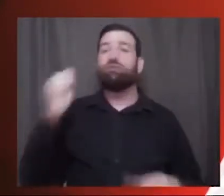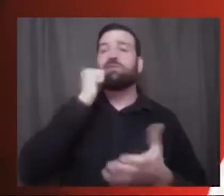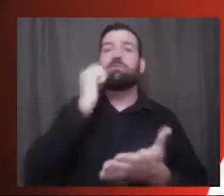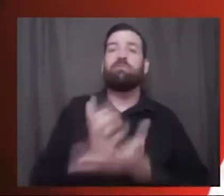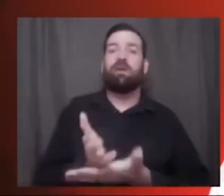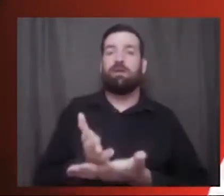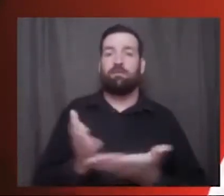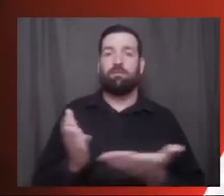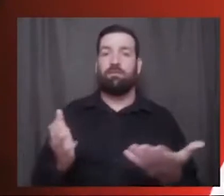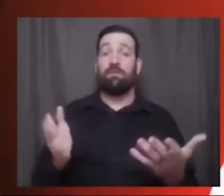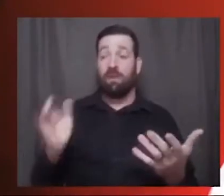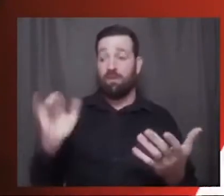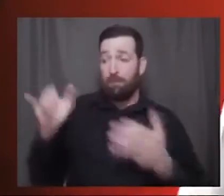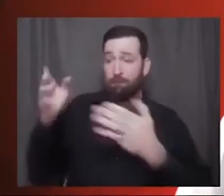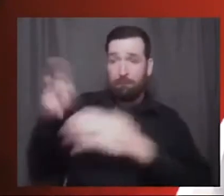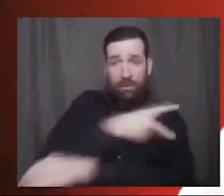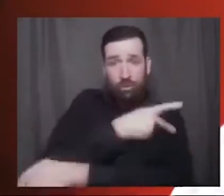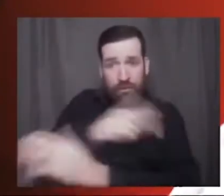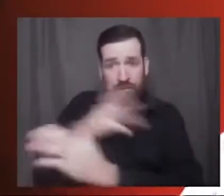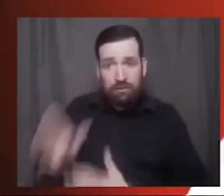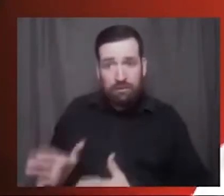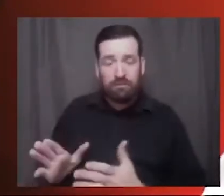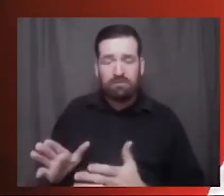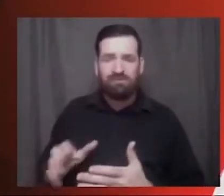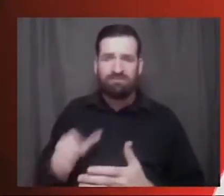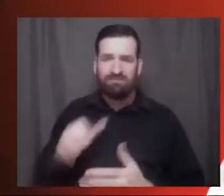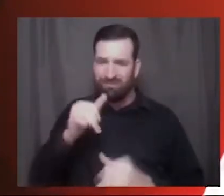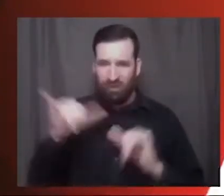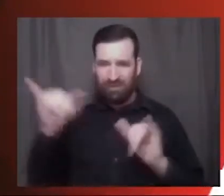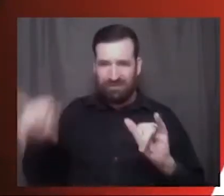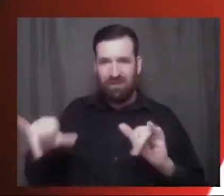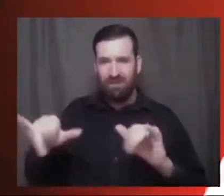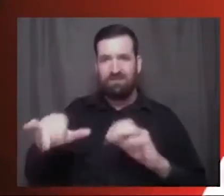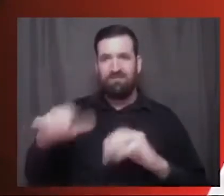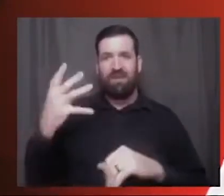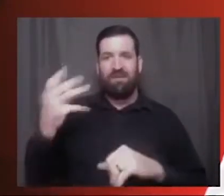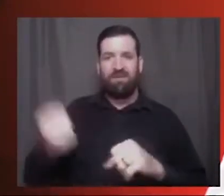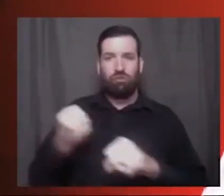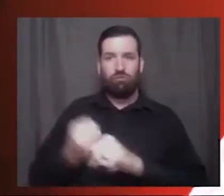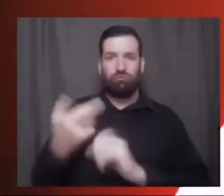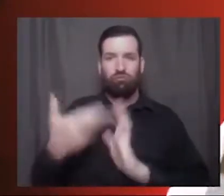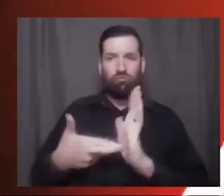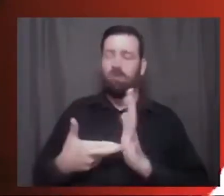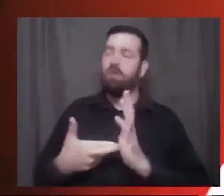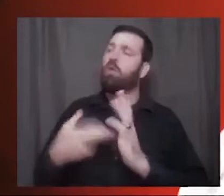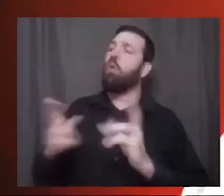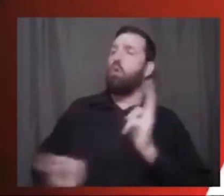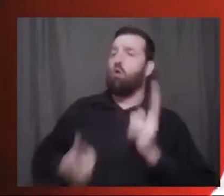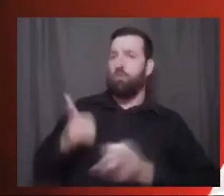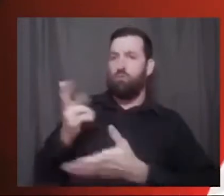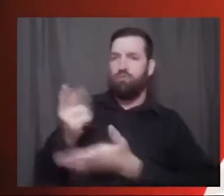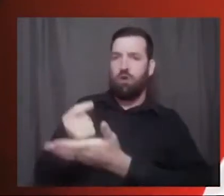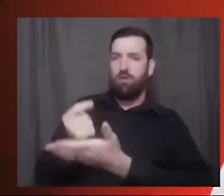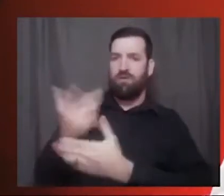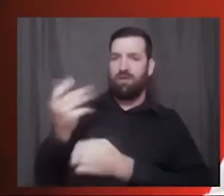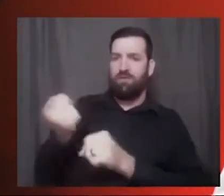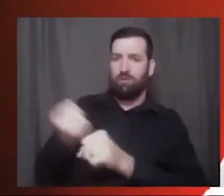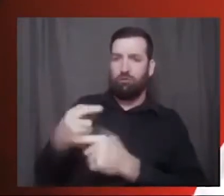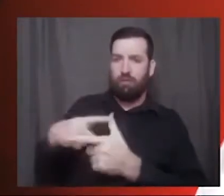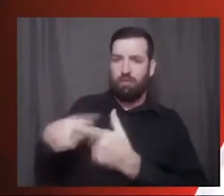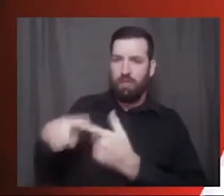yes, you don't stick with the 5-year rule of, do hormone therapy for 5 years and then we'll see if you need it, because